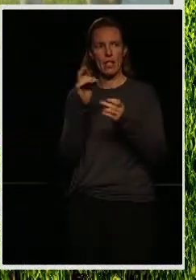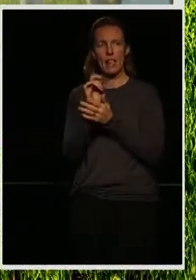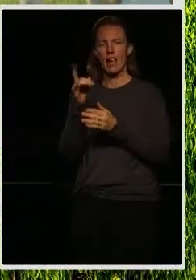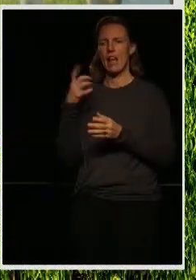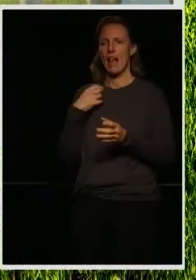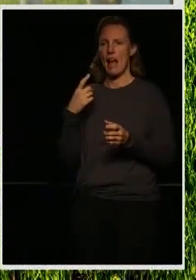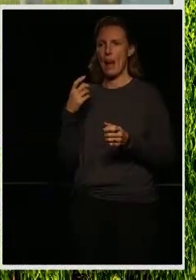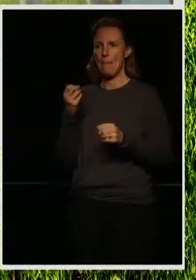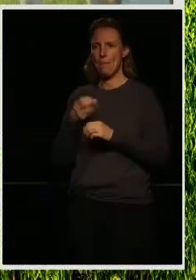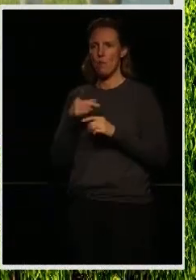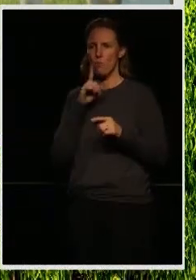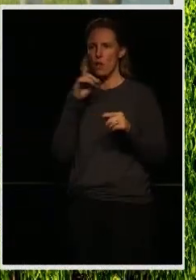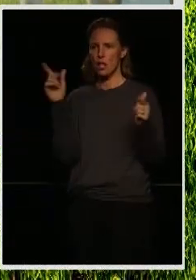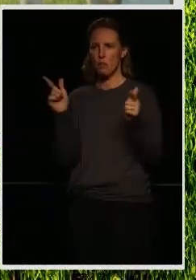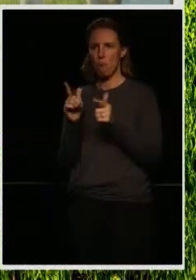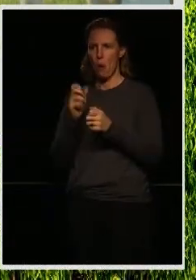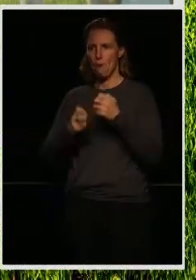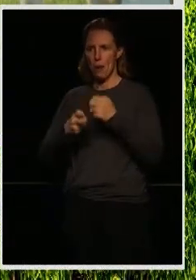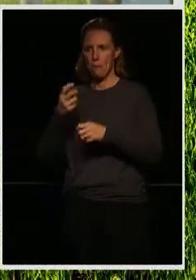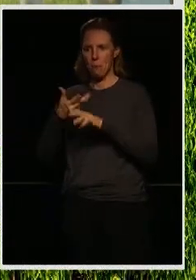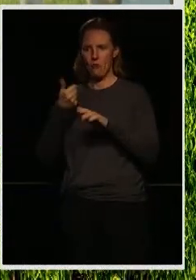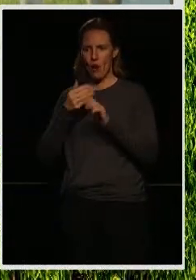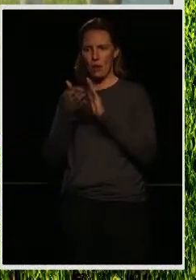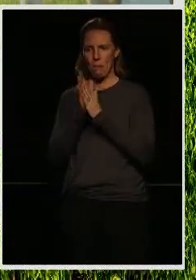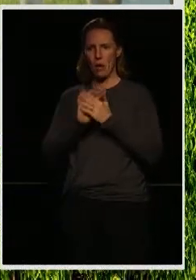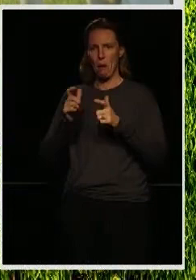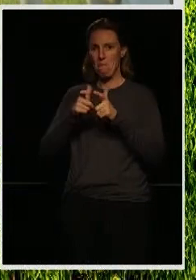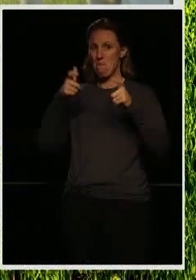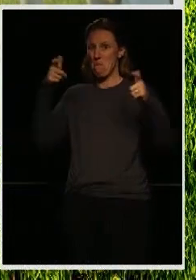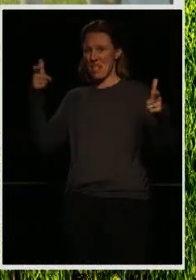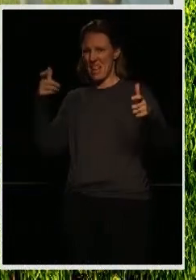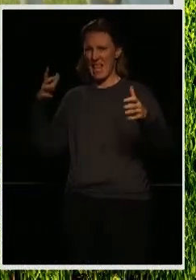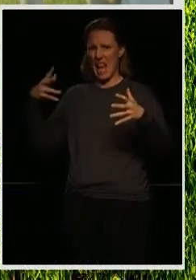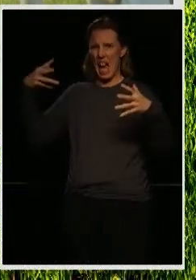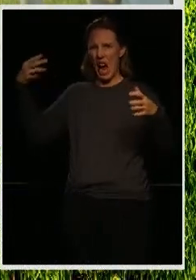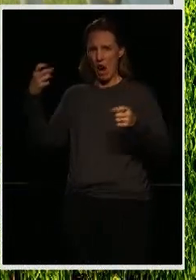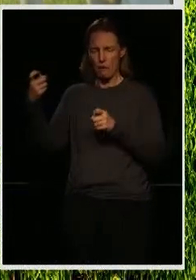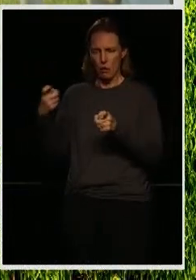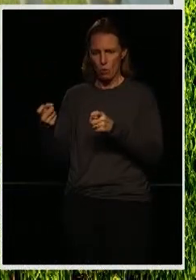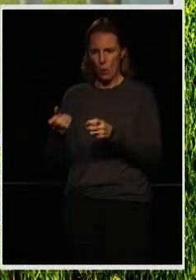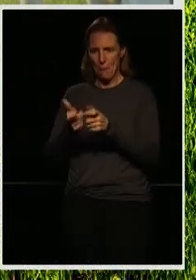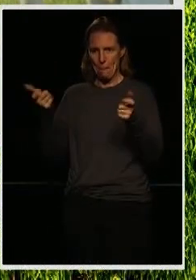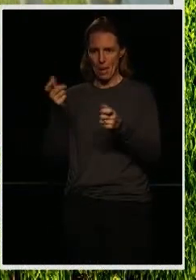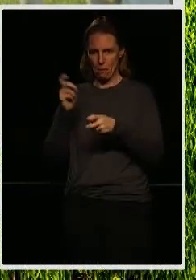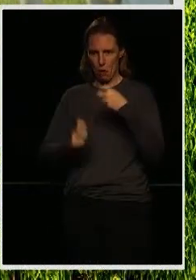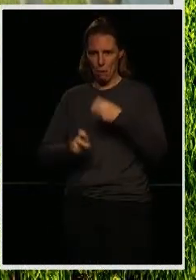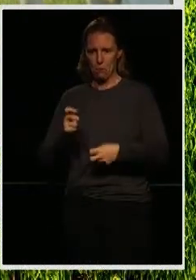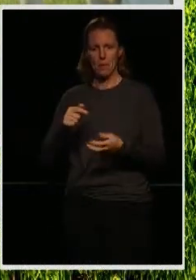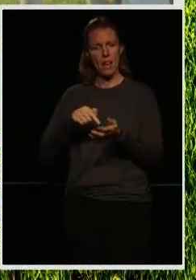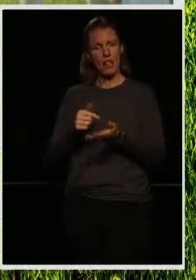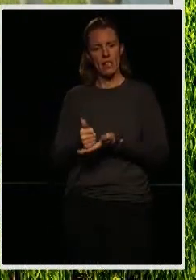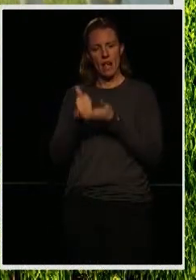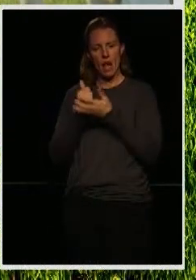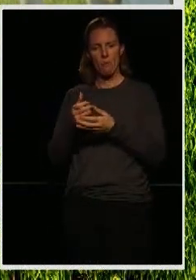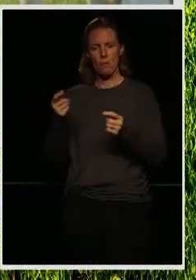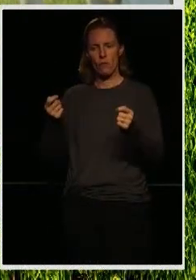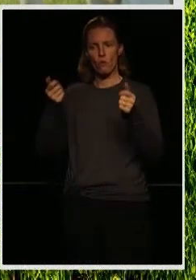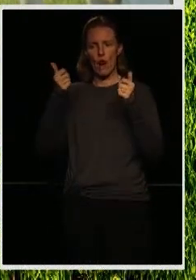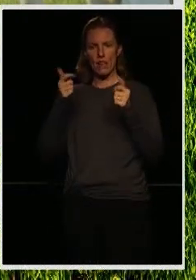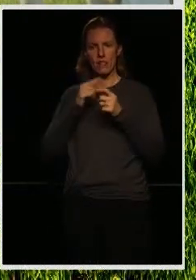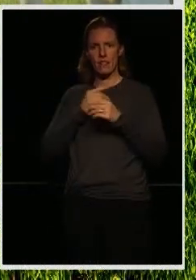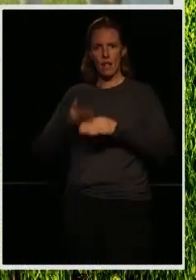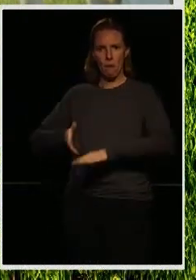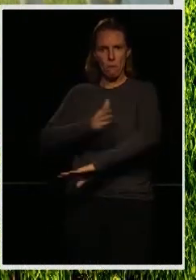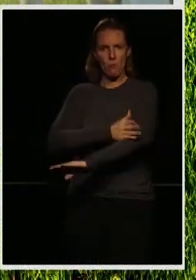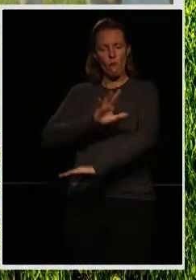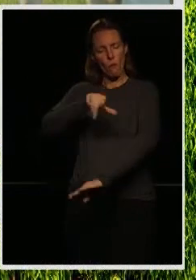really small problems before they become massive, out-of-control big problems. And this helps drastically improve the